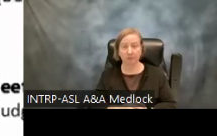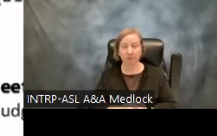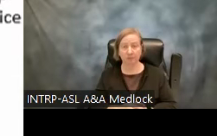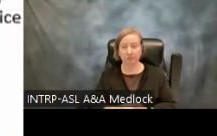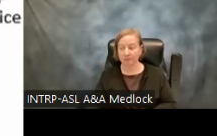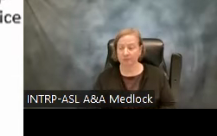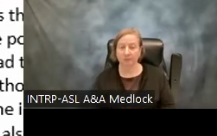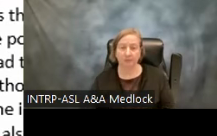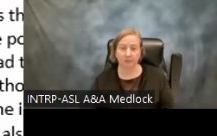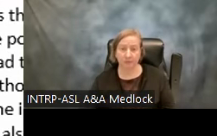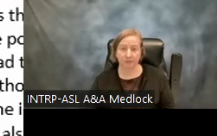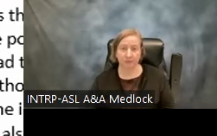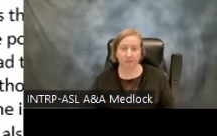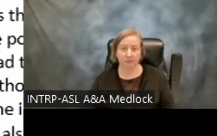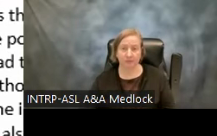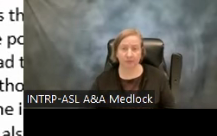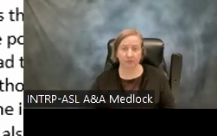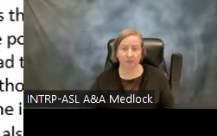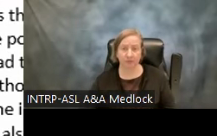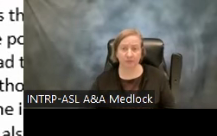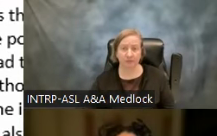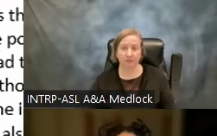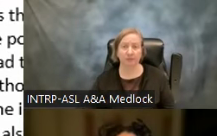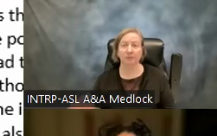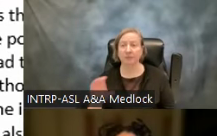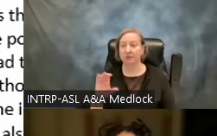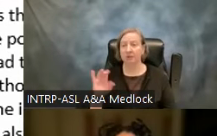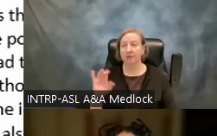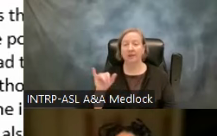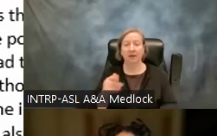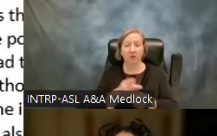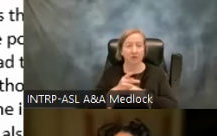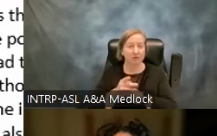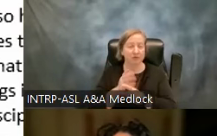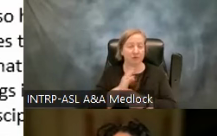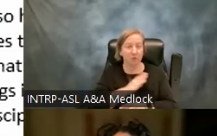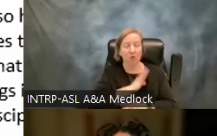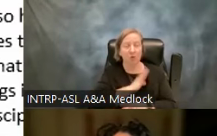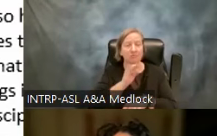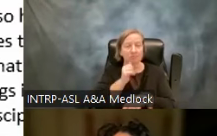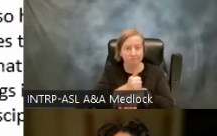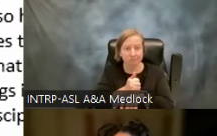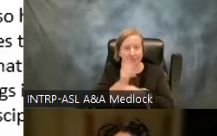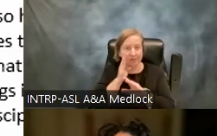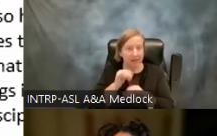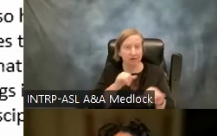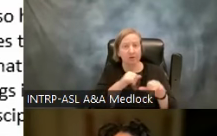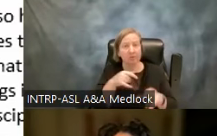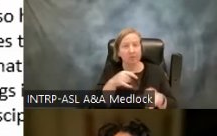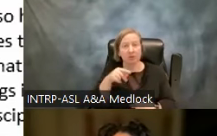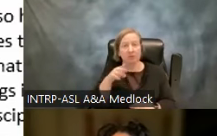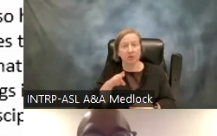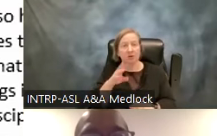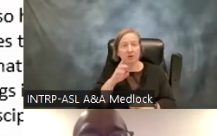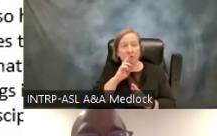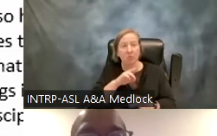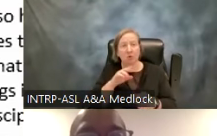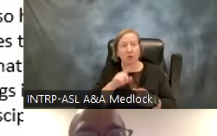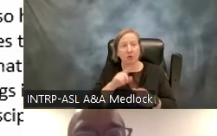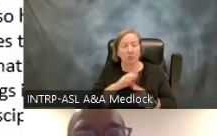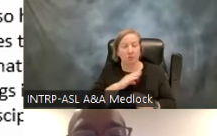Okay. C8. The Oversight Board shall establish a standard by which the PPB reports to the board,